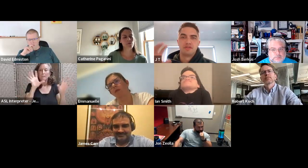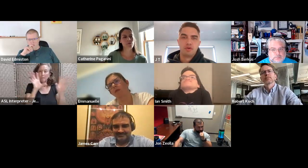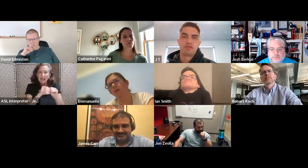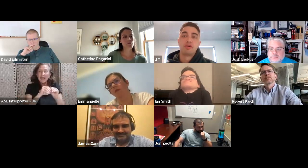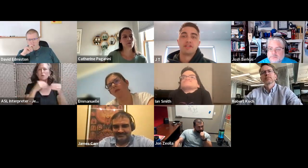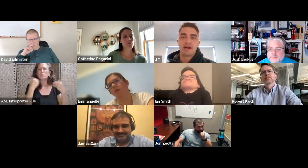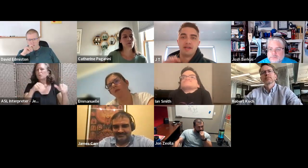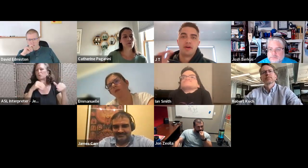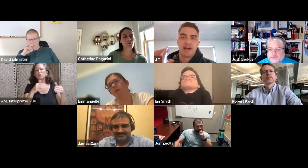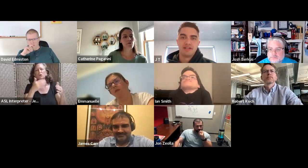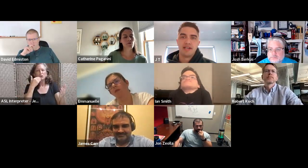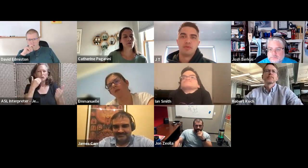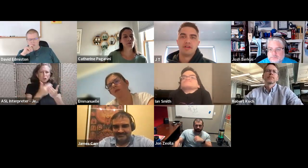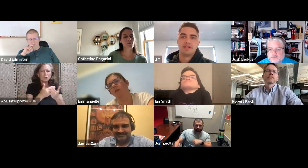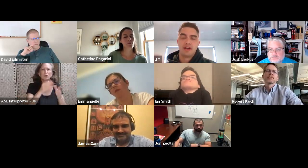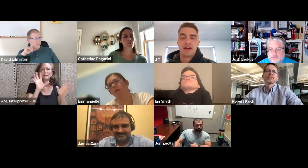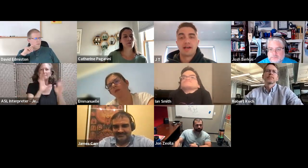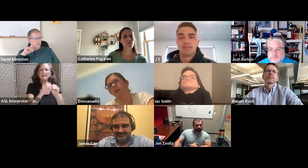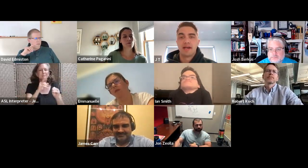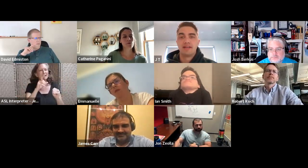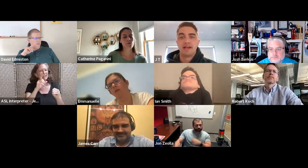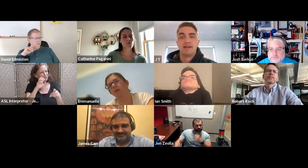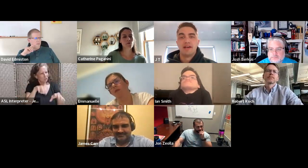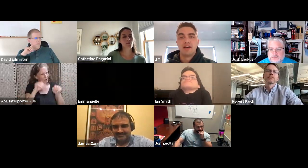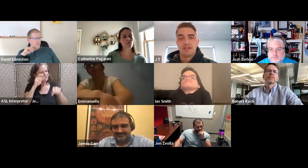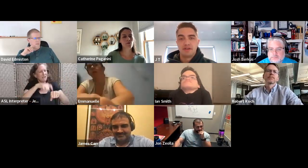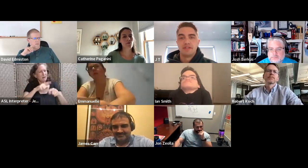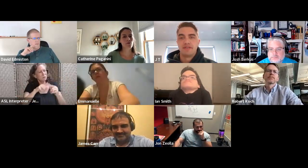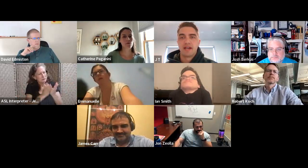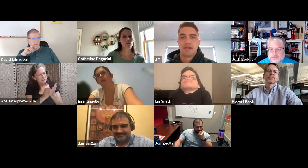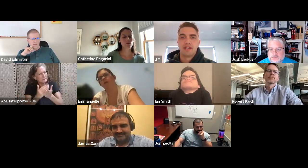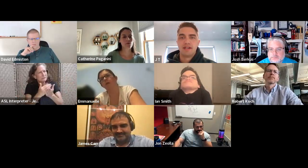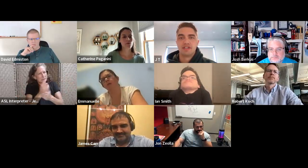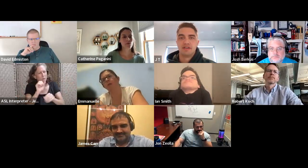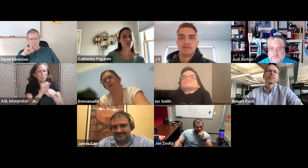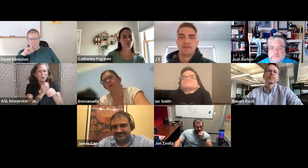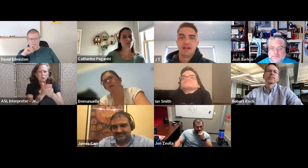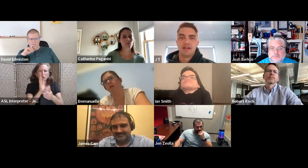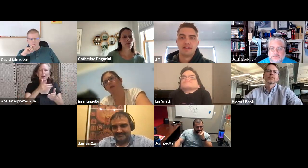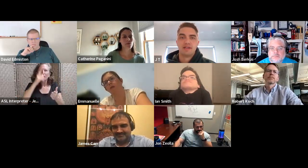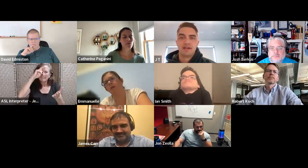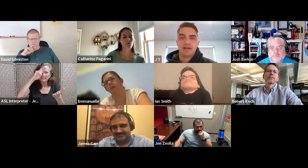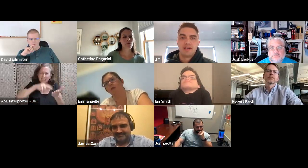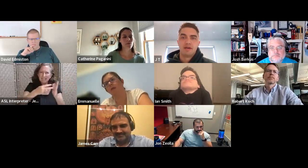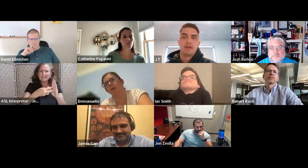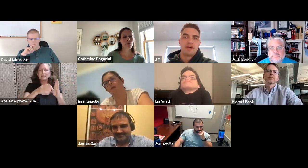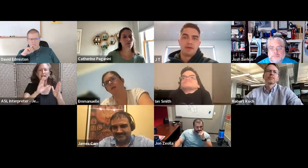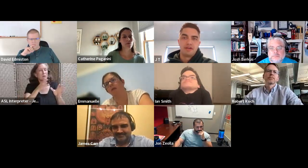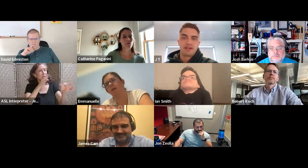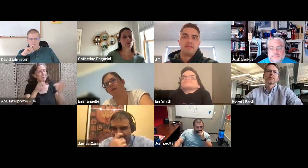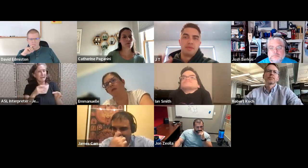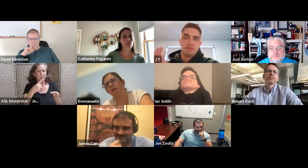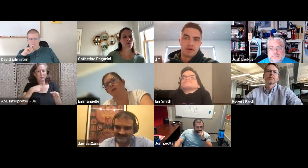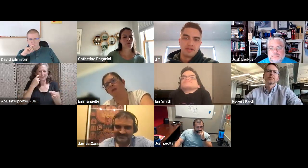us to sort of work through exactly what our intent was. And I explained that it was a new and developing initiative. And, you know, by the